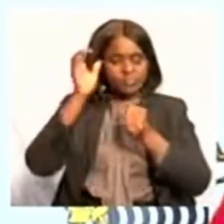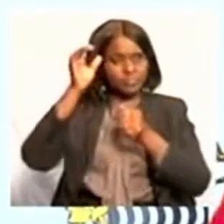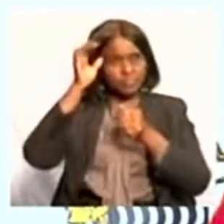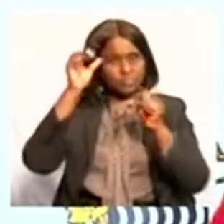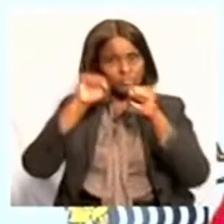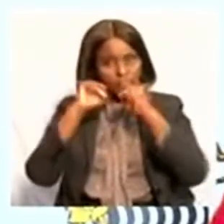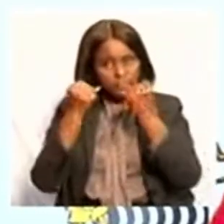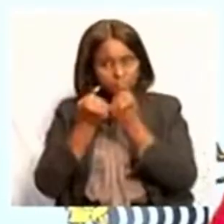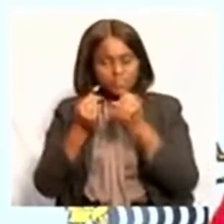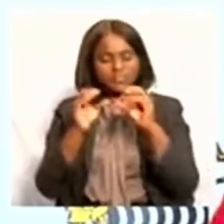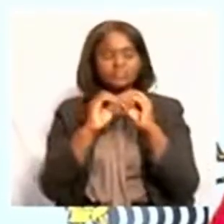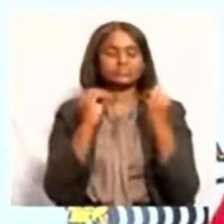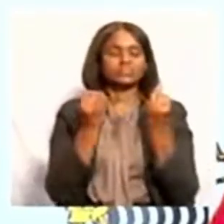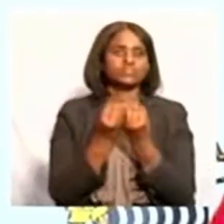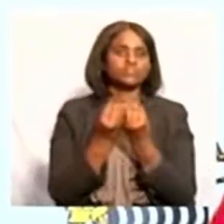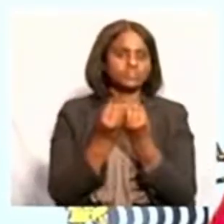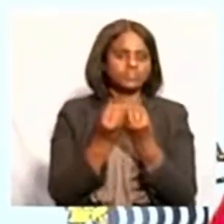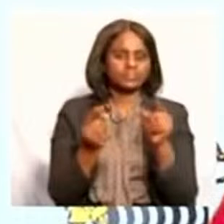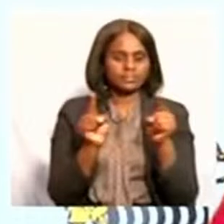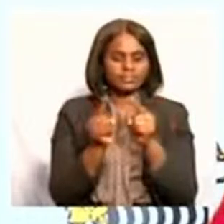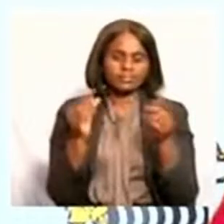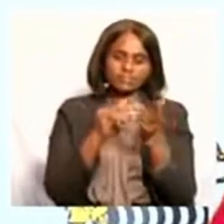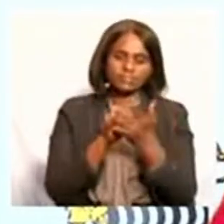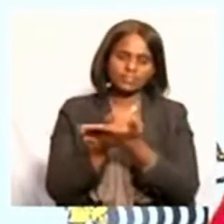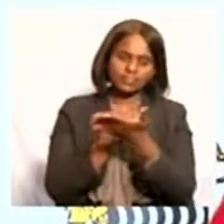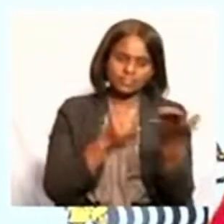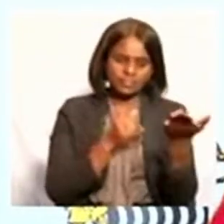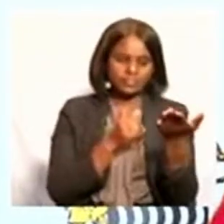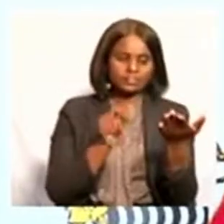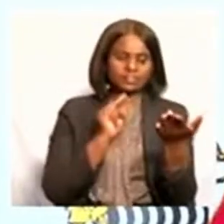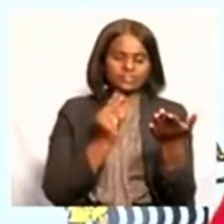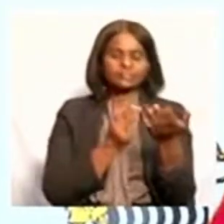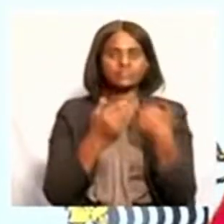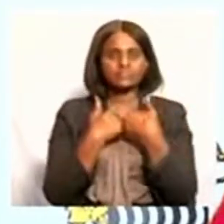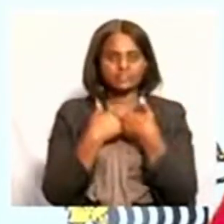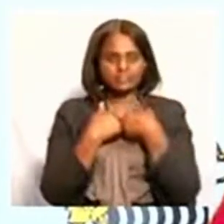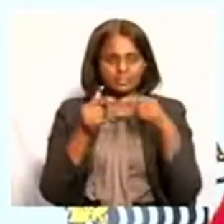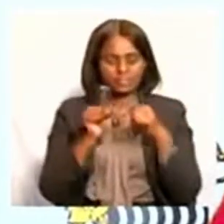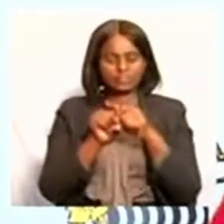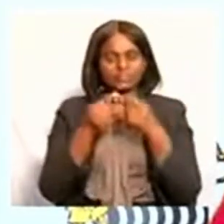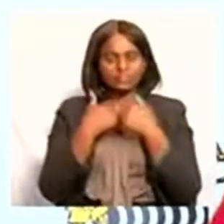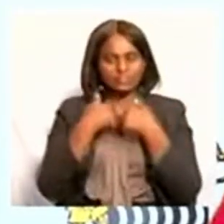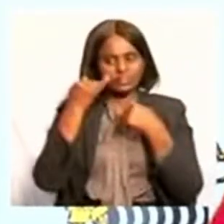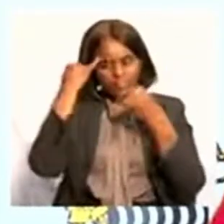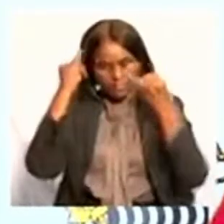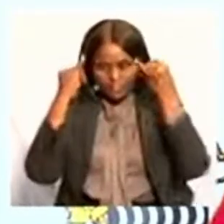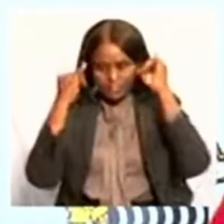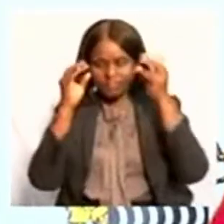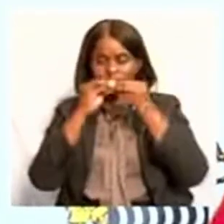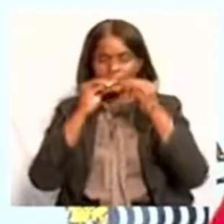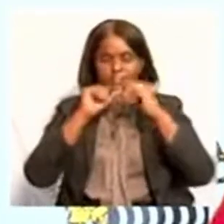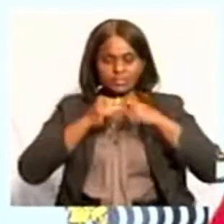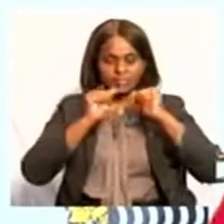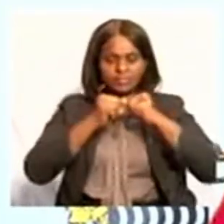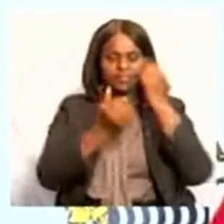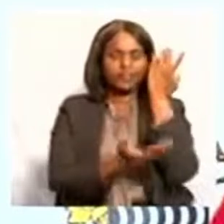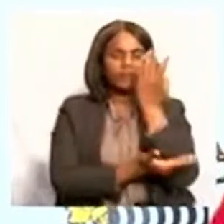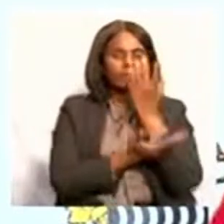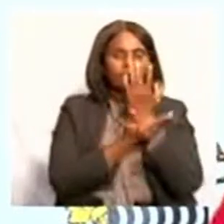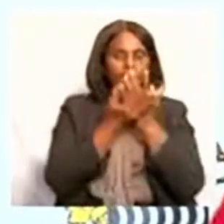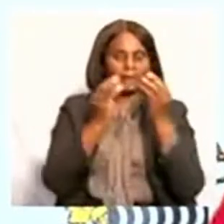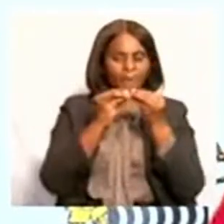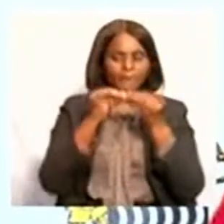society organizations, and we've also come up with initiatives where we can enhance